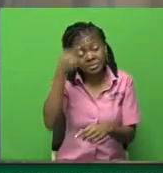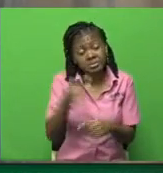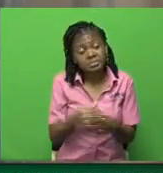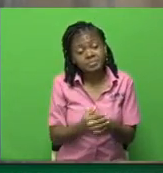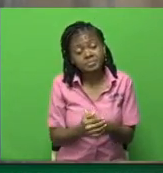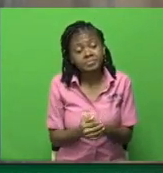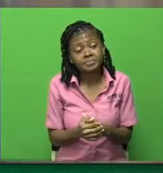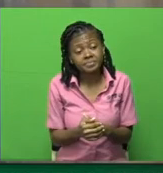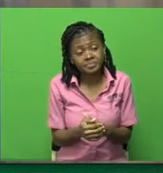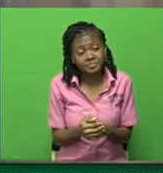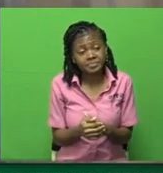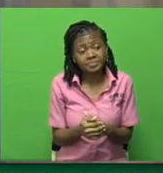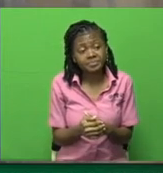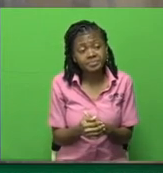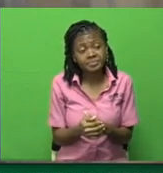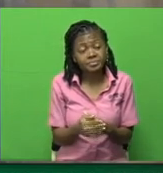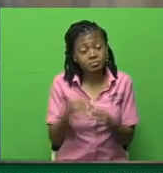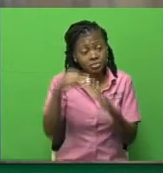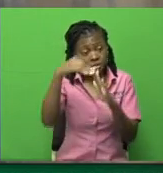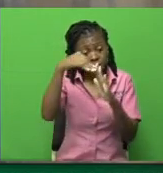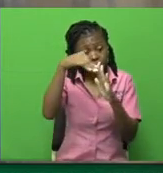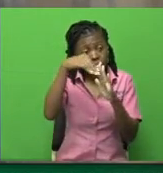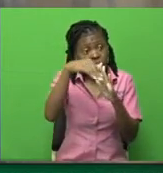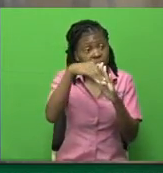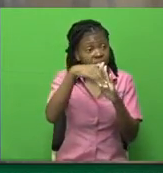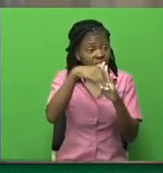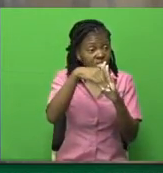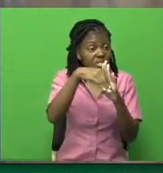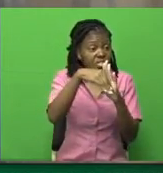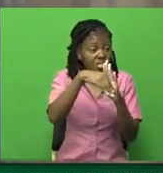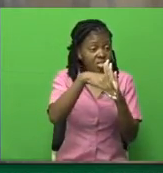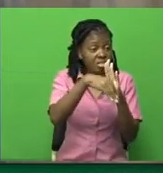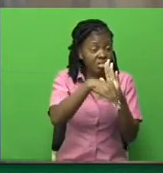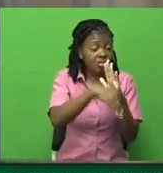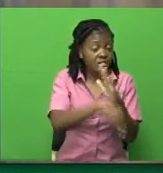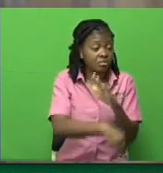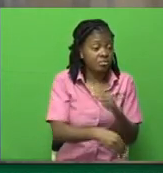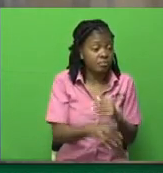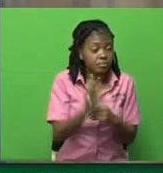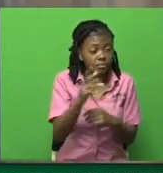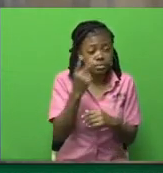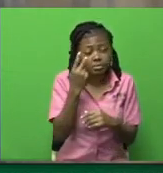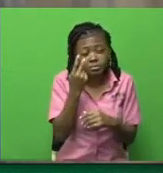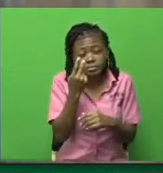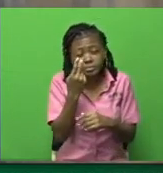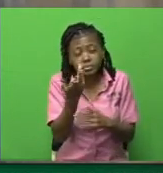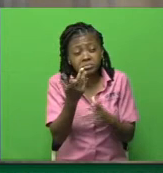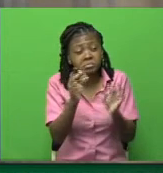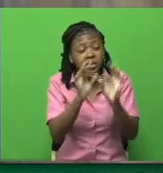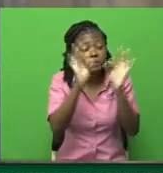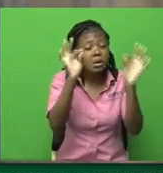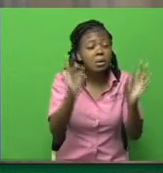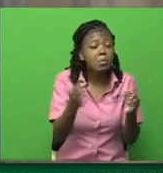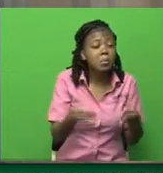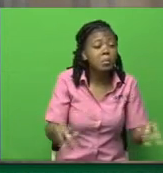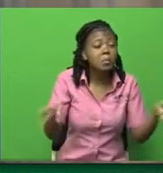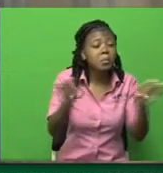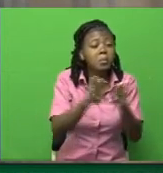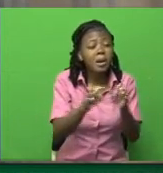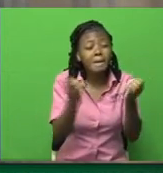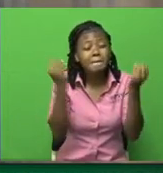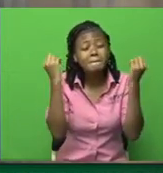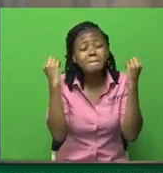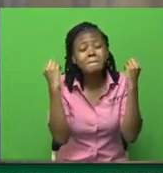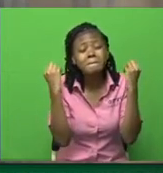in decline in the construction we have seen planned closures many plant closures under this